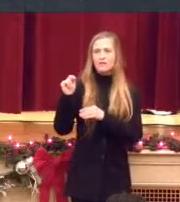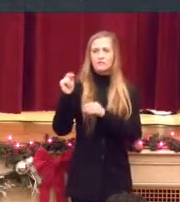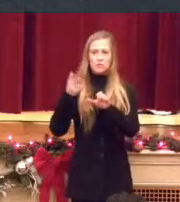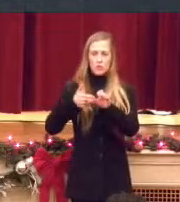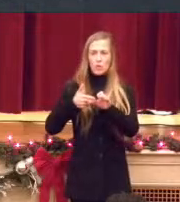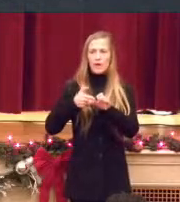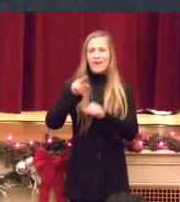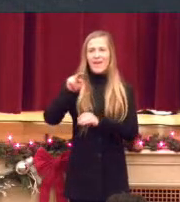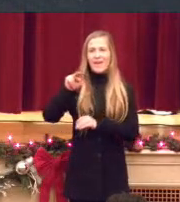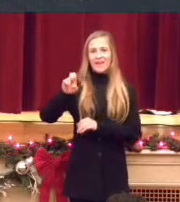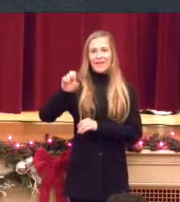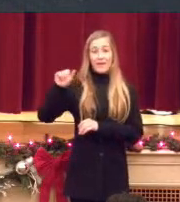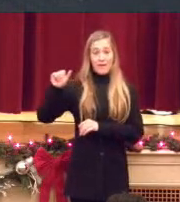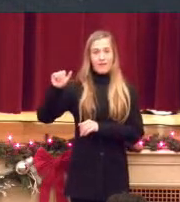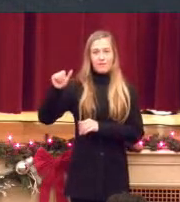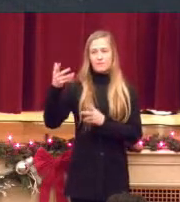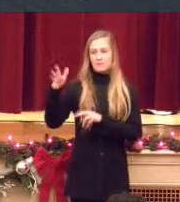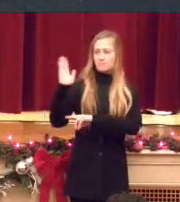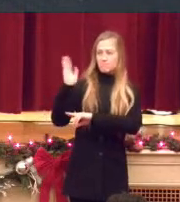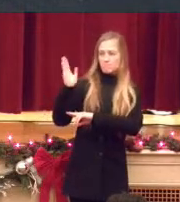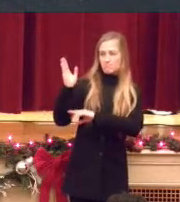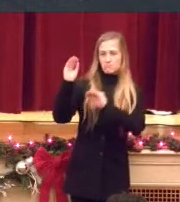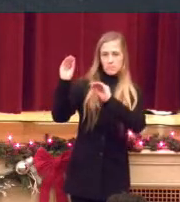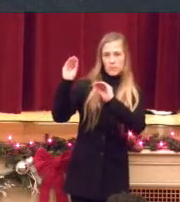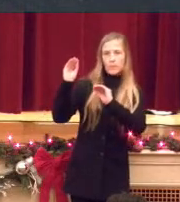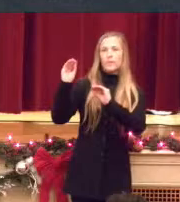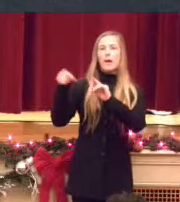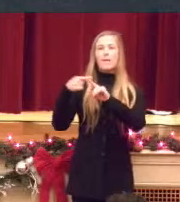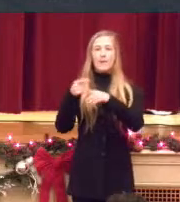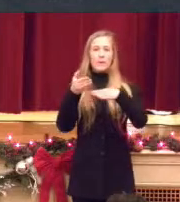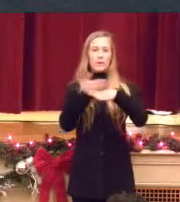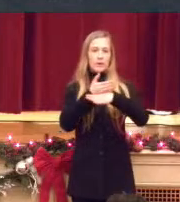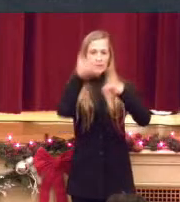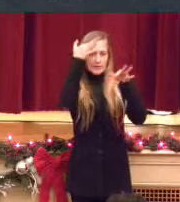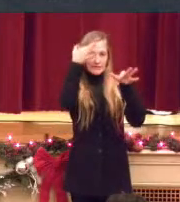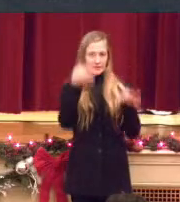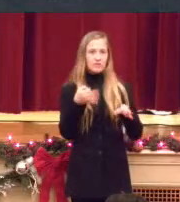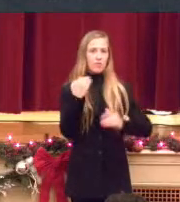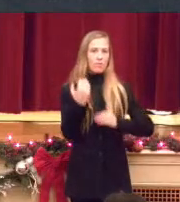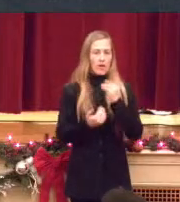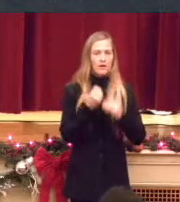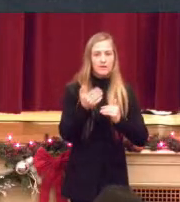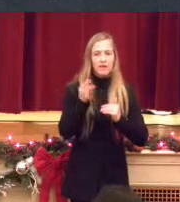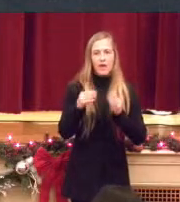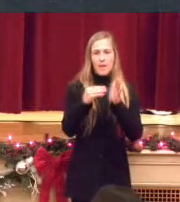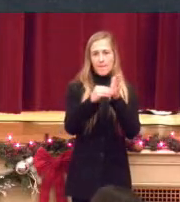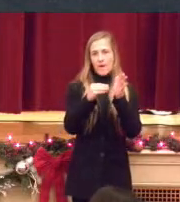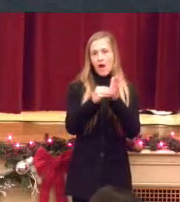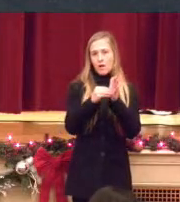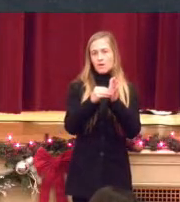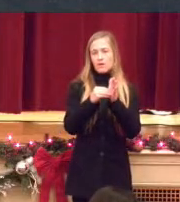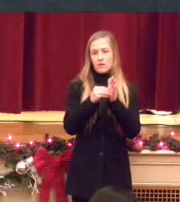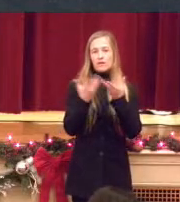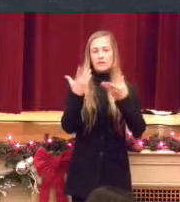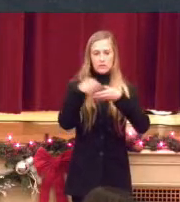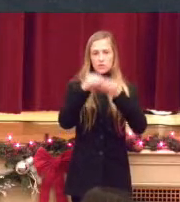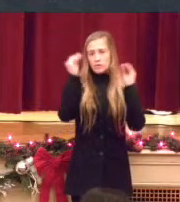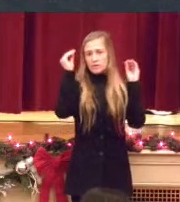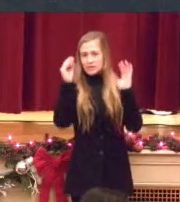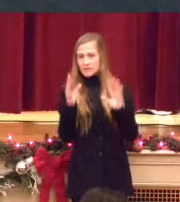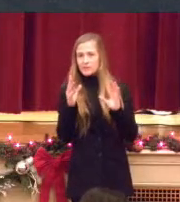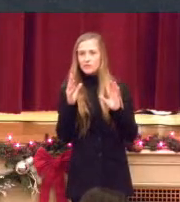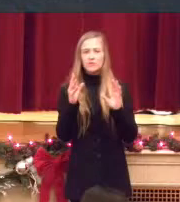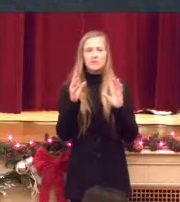NEA presented to us about shared decision making and this model of including teachers in